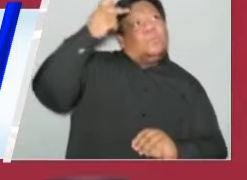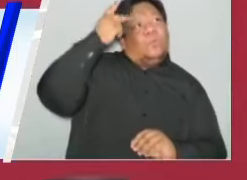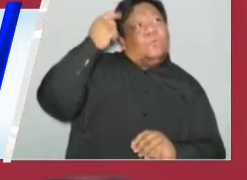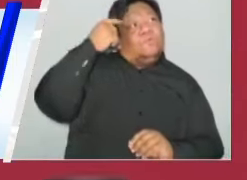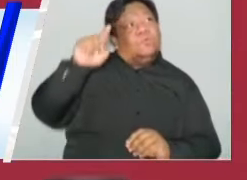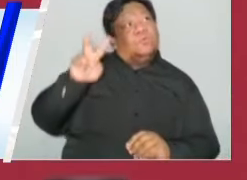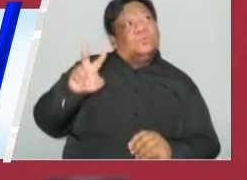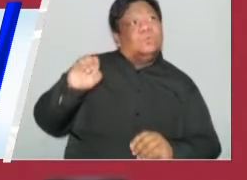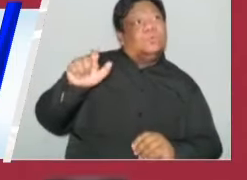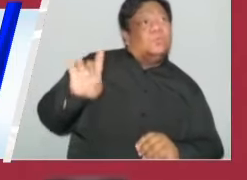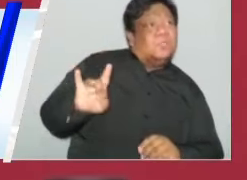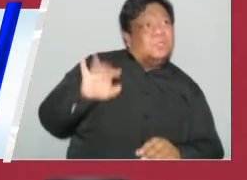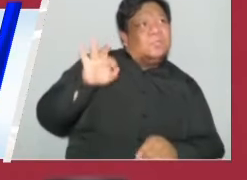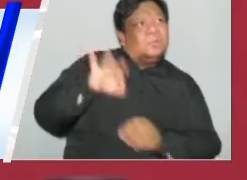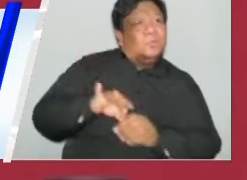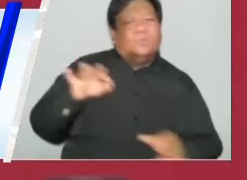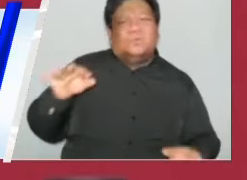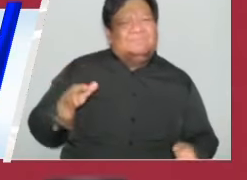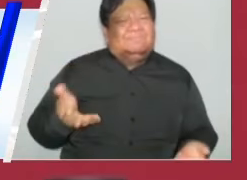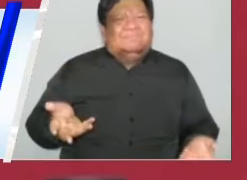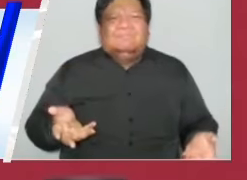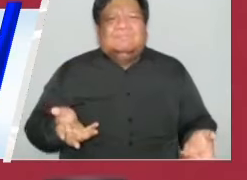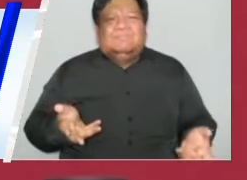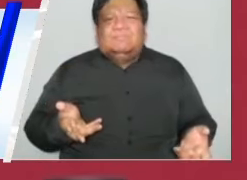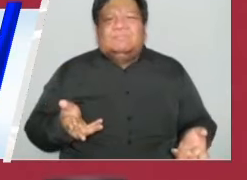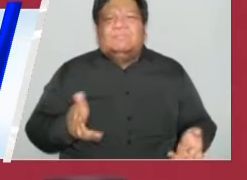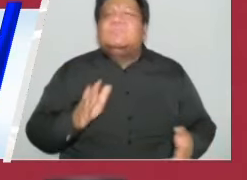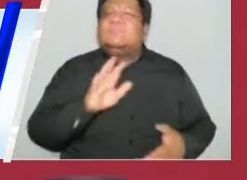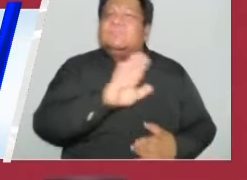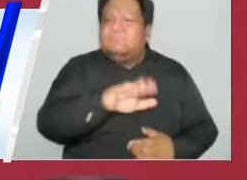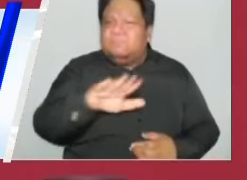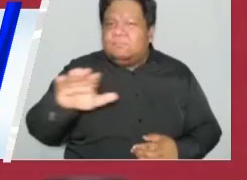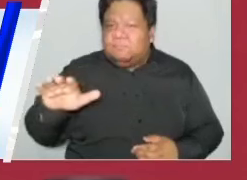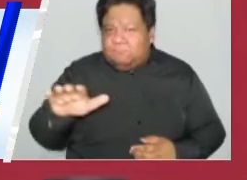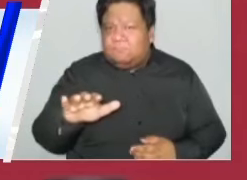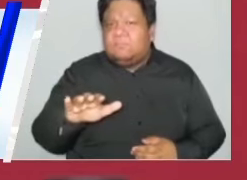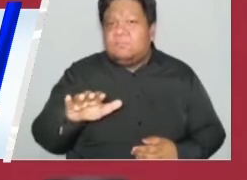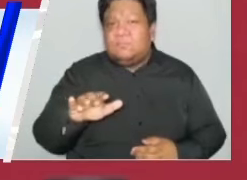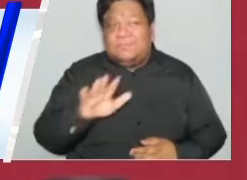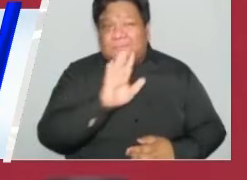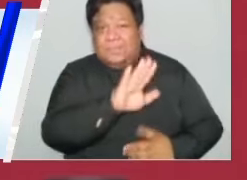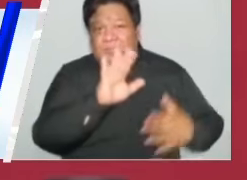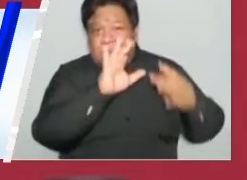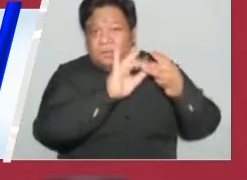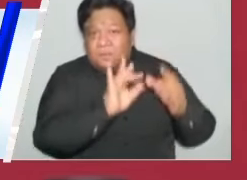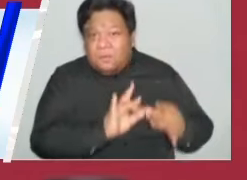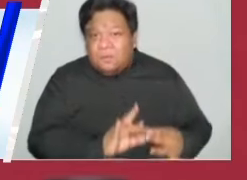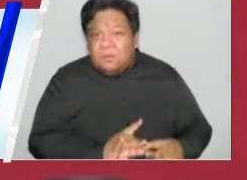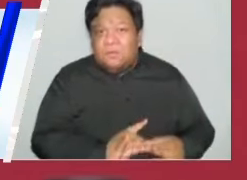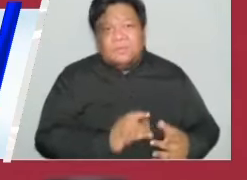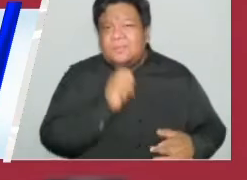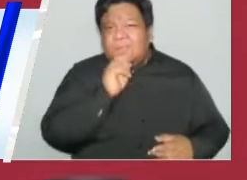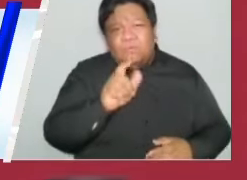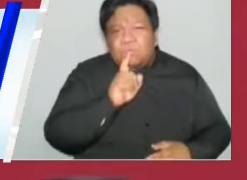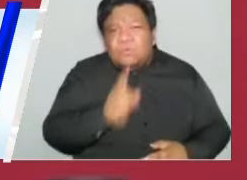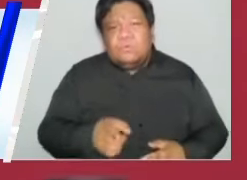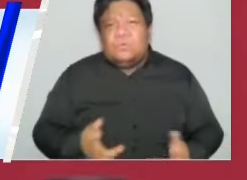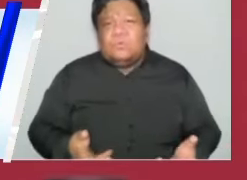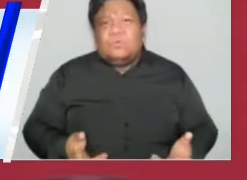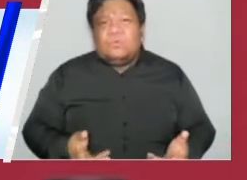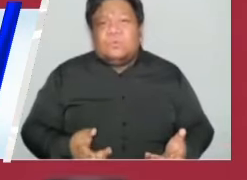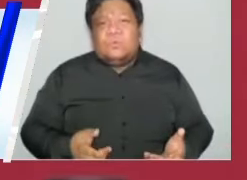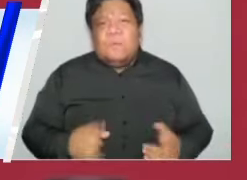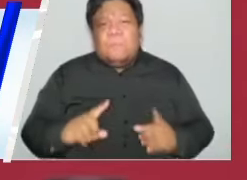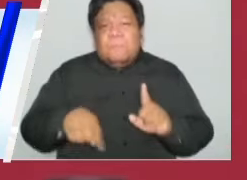elections. My colleagues, these accusations are not only untrue, they are a desperate attempt